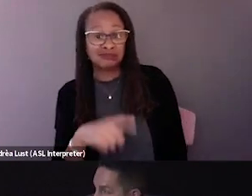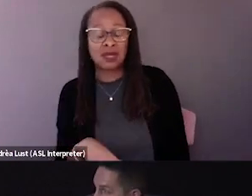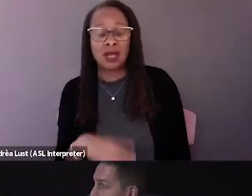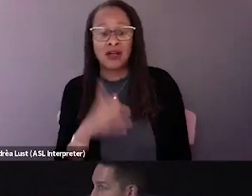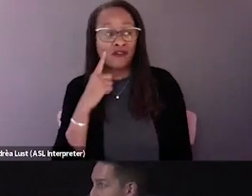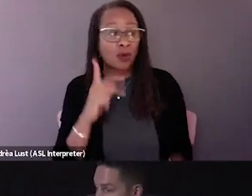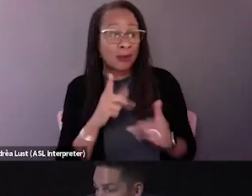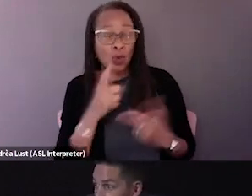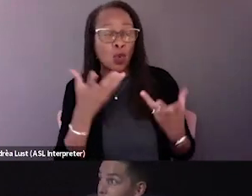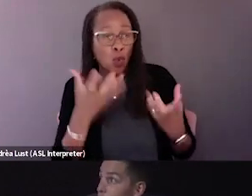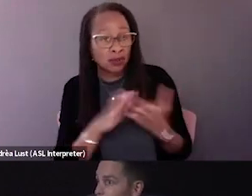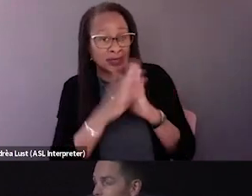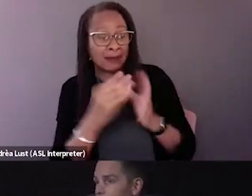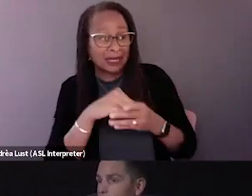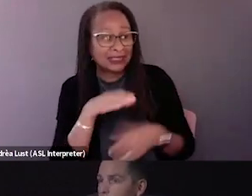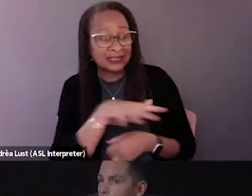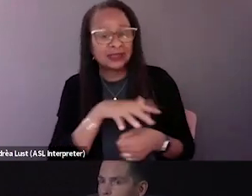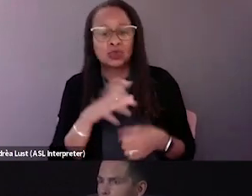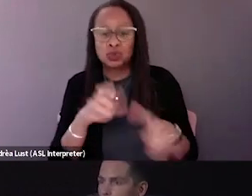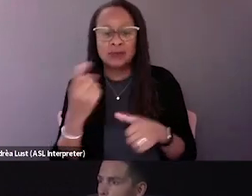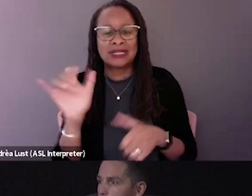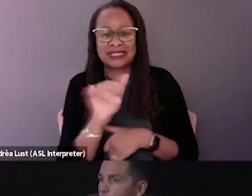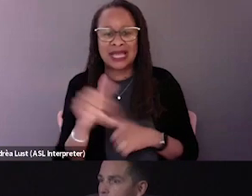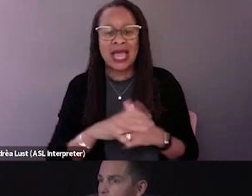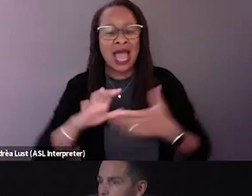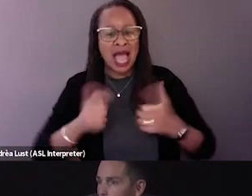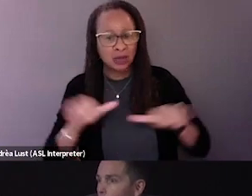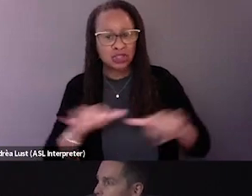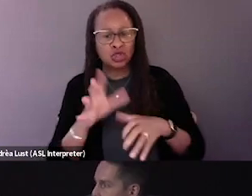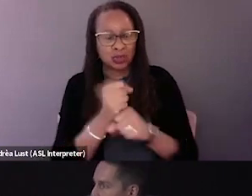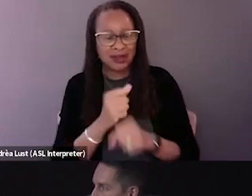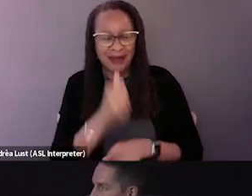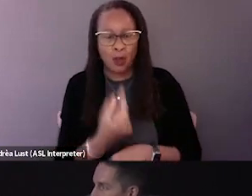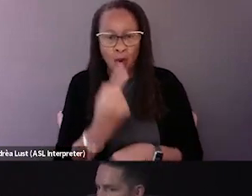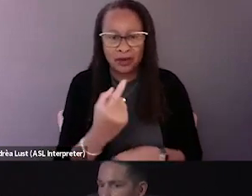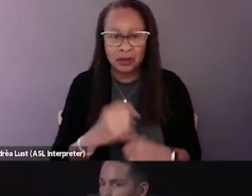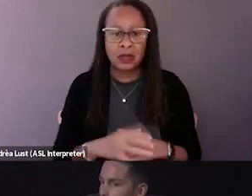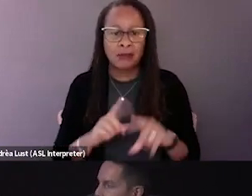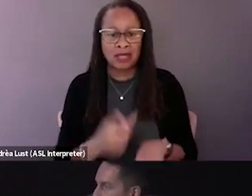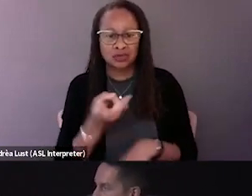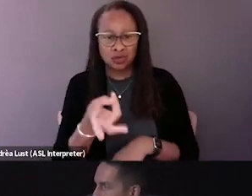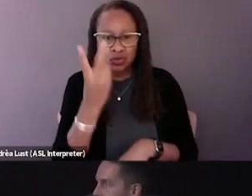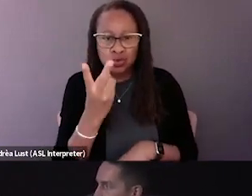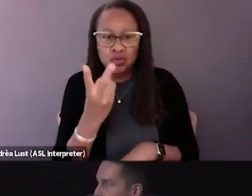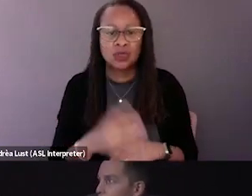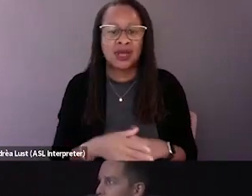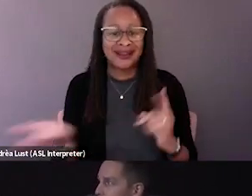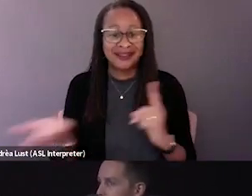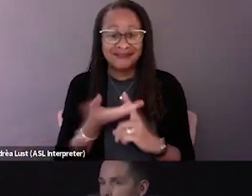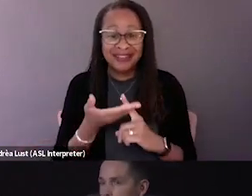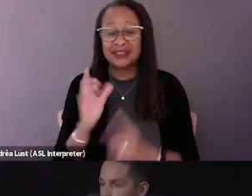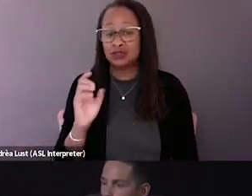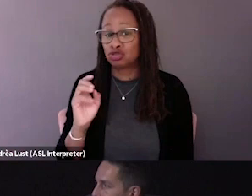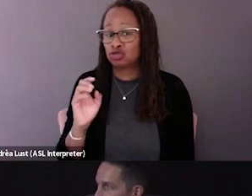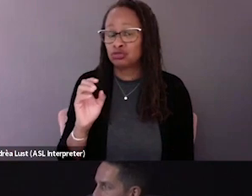maybe, aspiring to do something like this, how did you get not 1 but 2 convicted